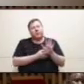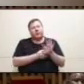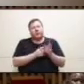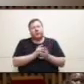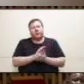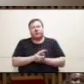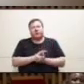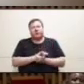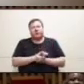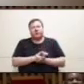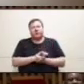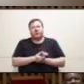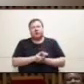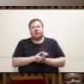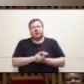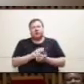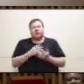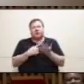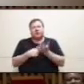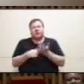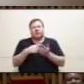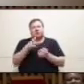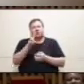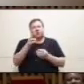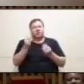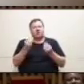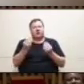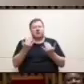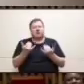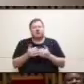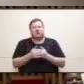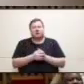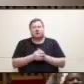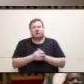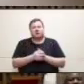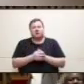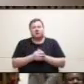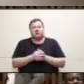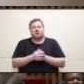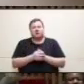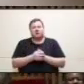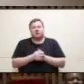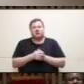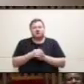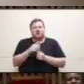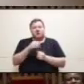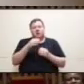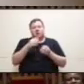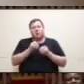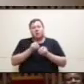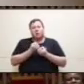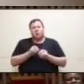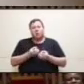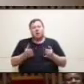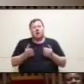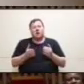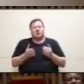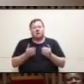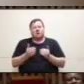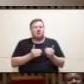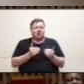we're talking about two things here. So there's a query on waste management project.